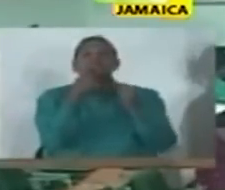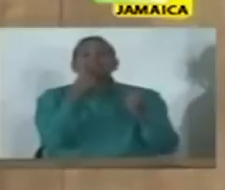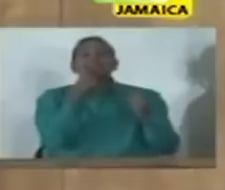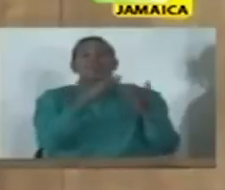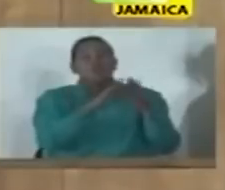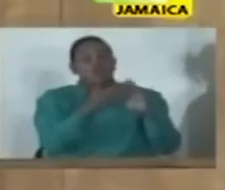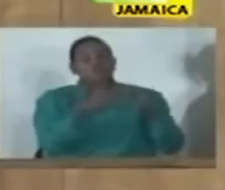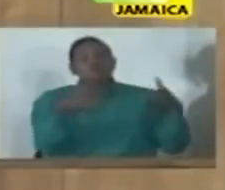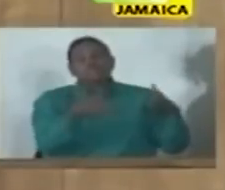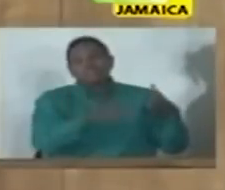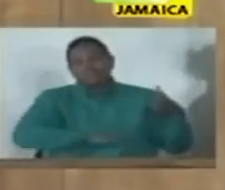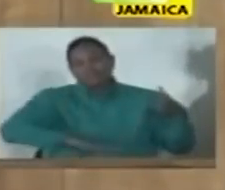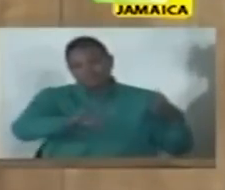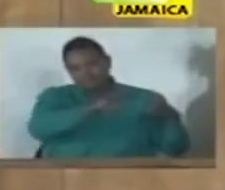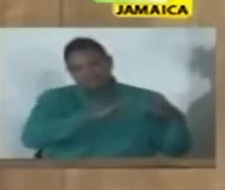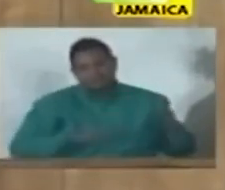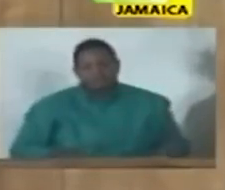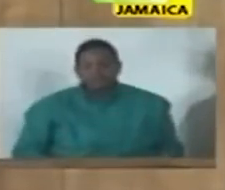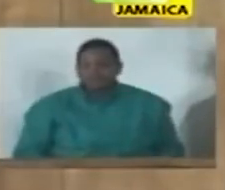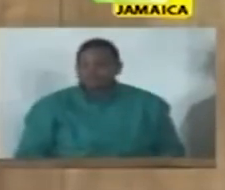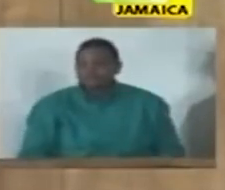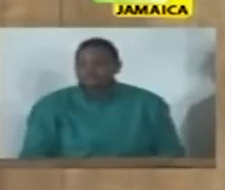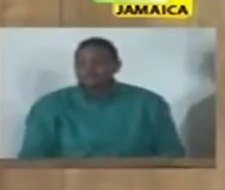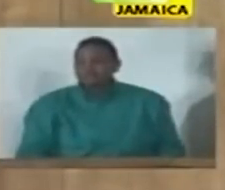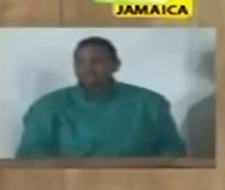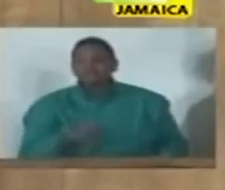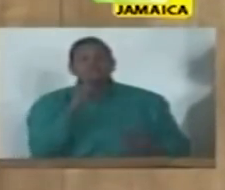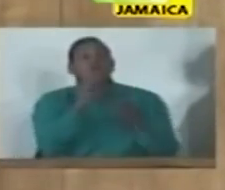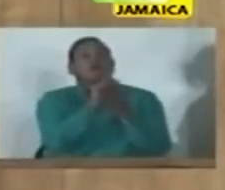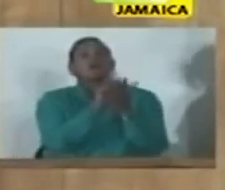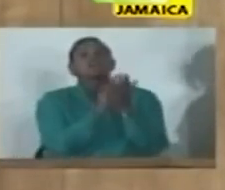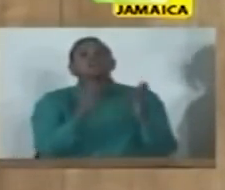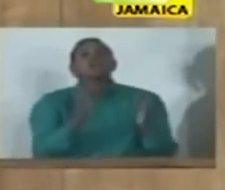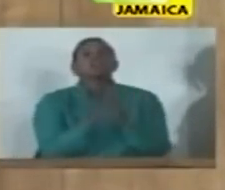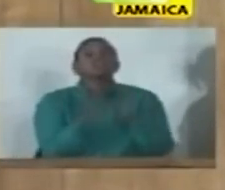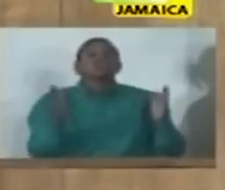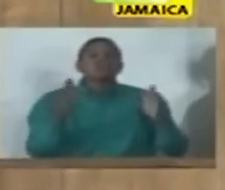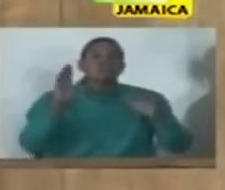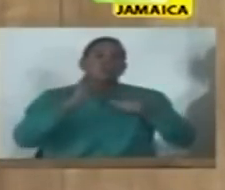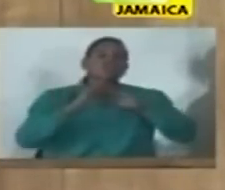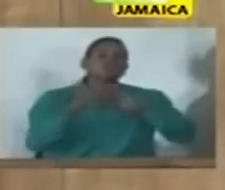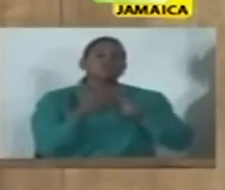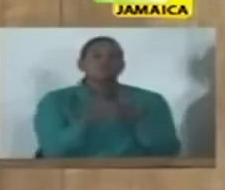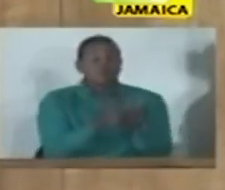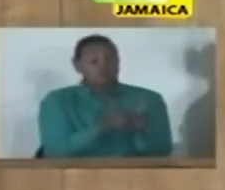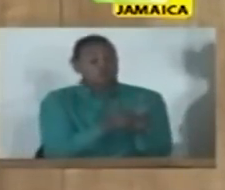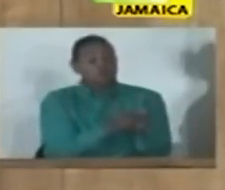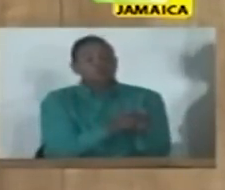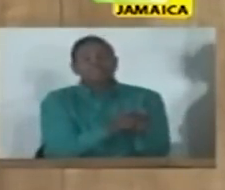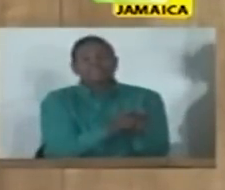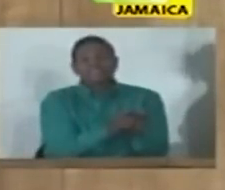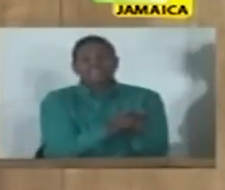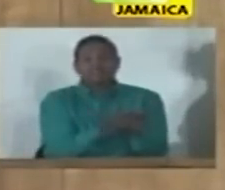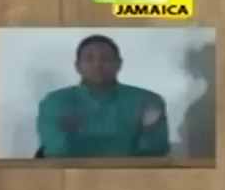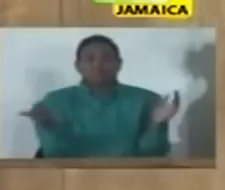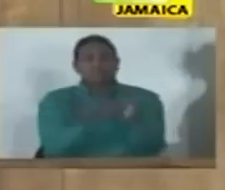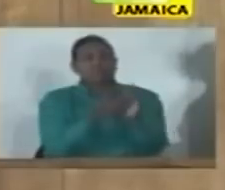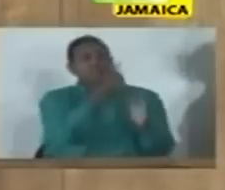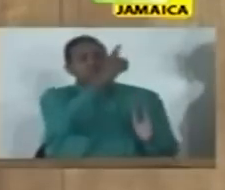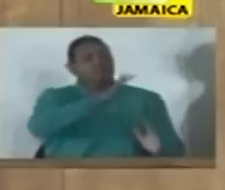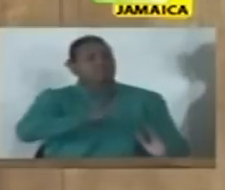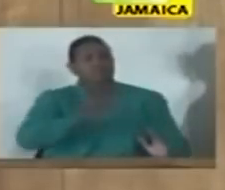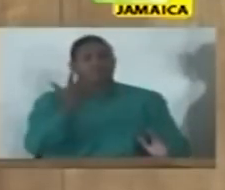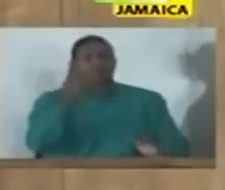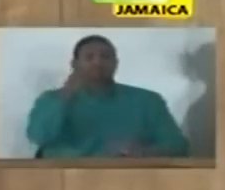homosexual community. The Attorney General of Jamaica tweeted against